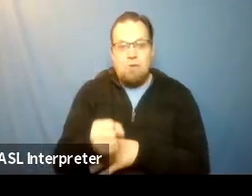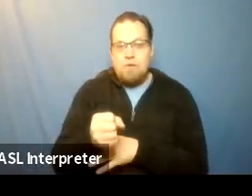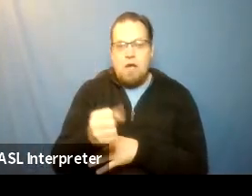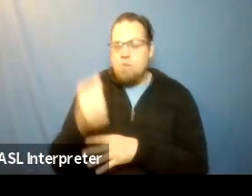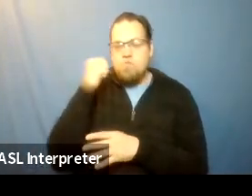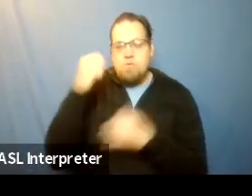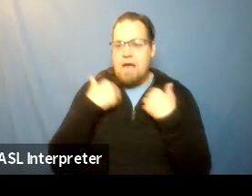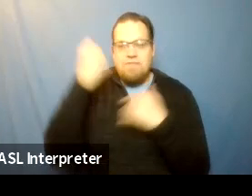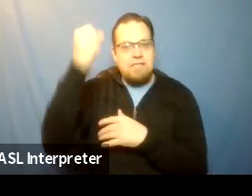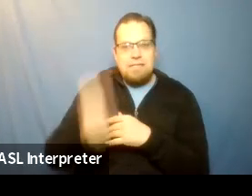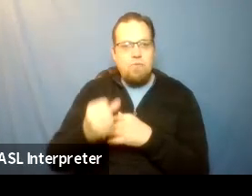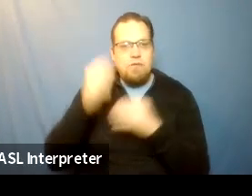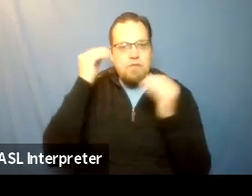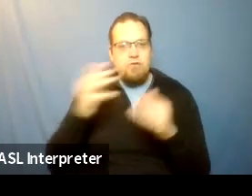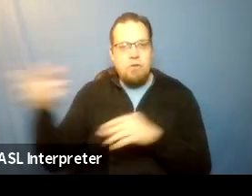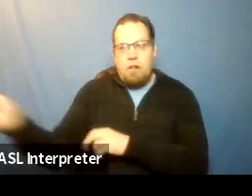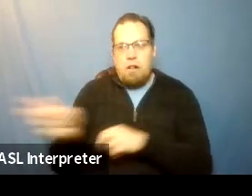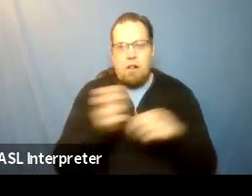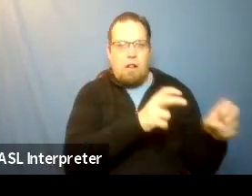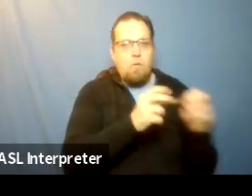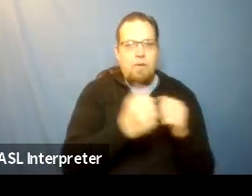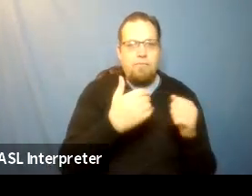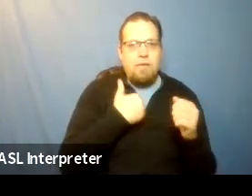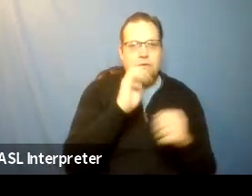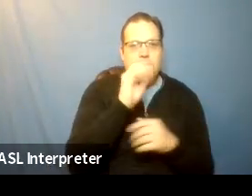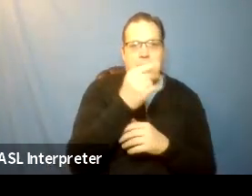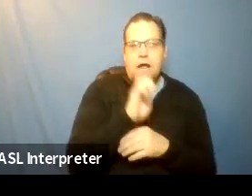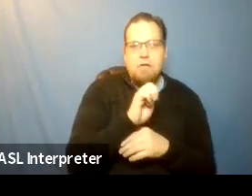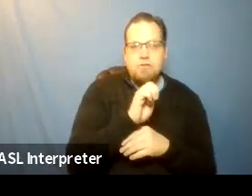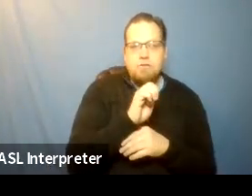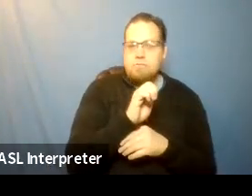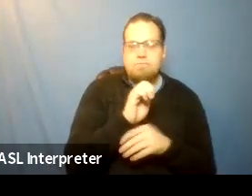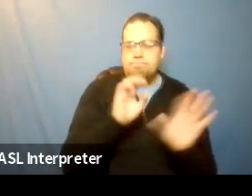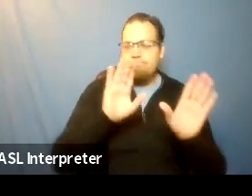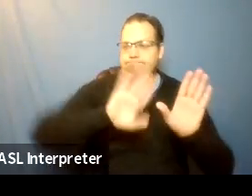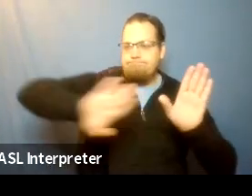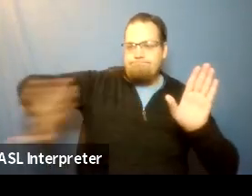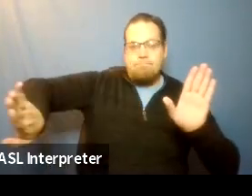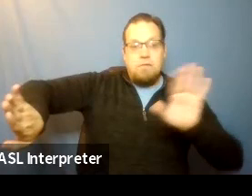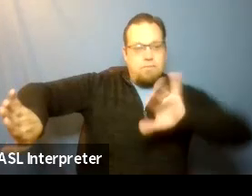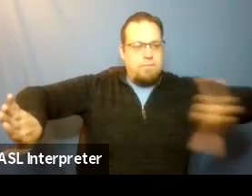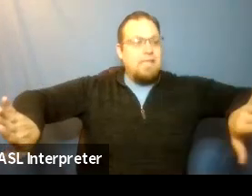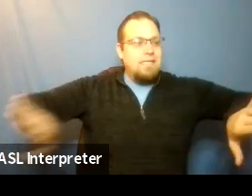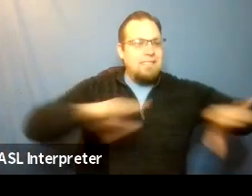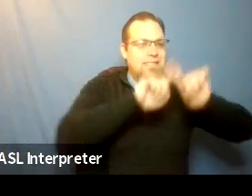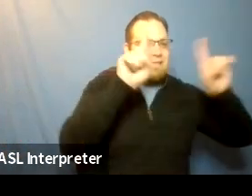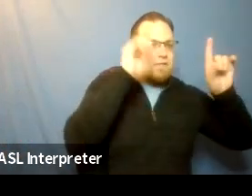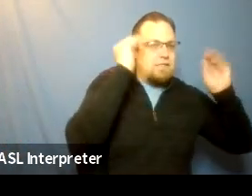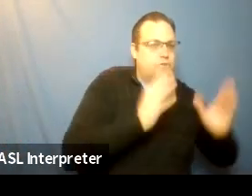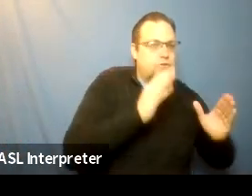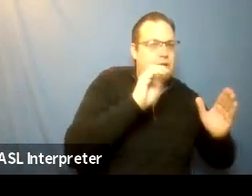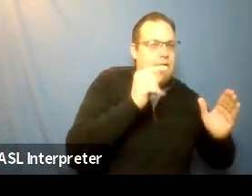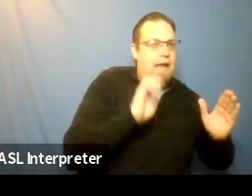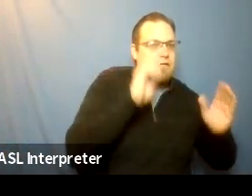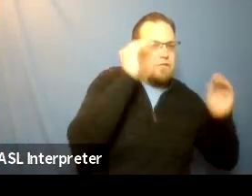South teacher now transfer over with me to EDGE to the online person. It would be the EDGE teacher now, not the South teacher that I was assigned